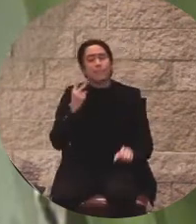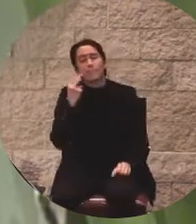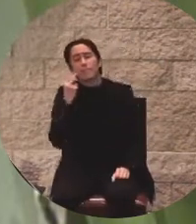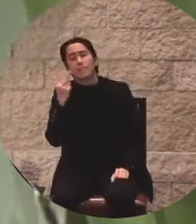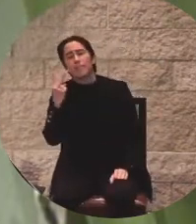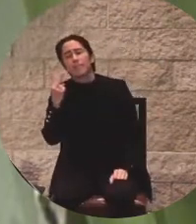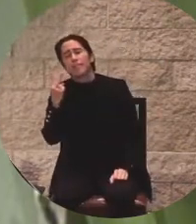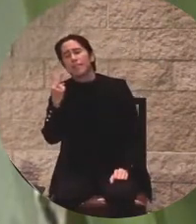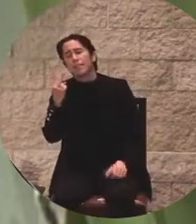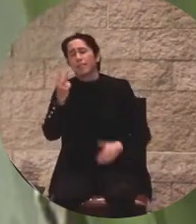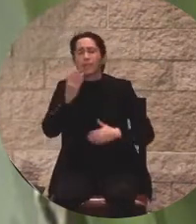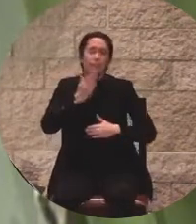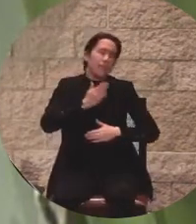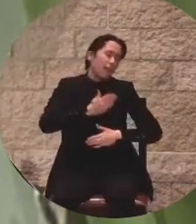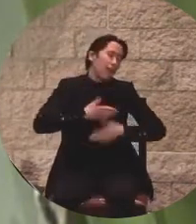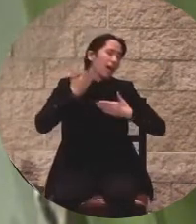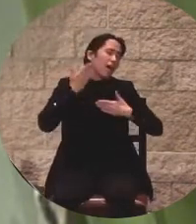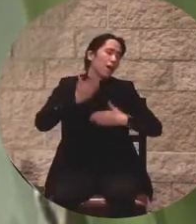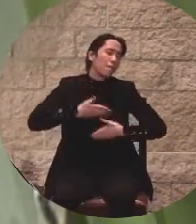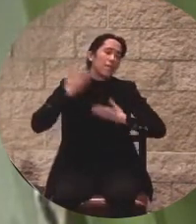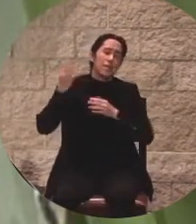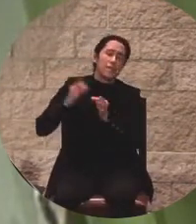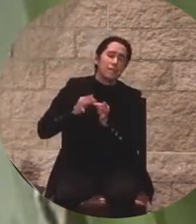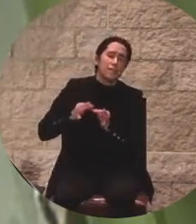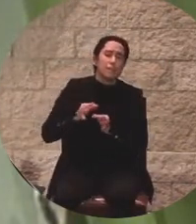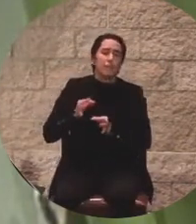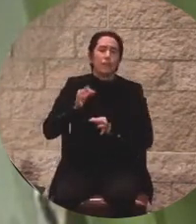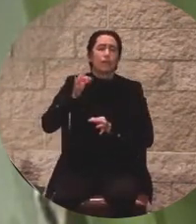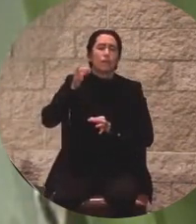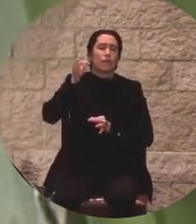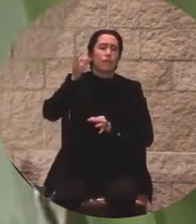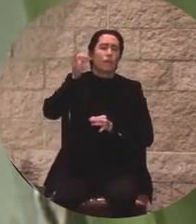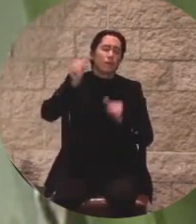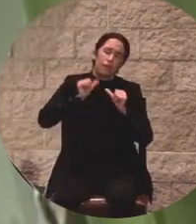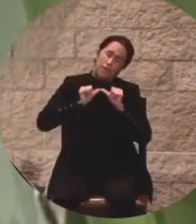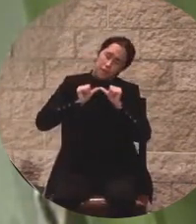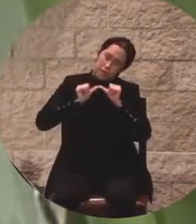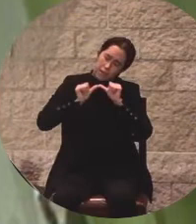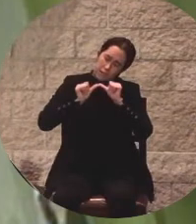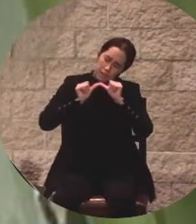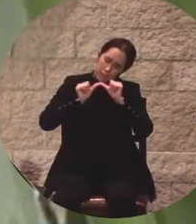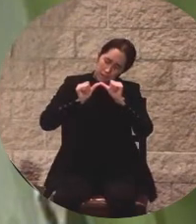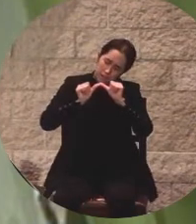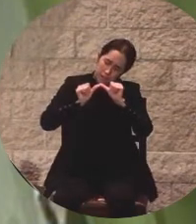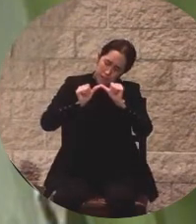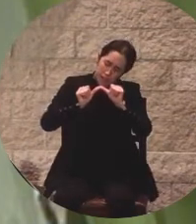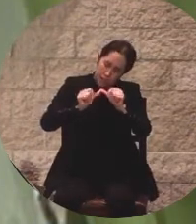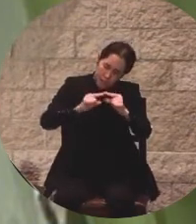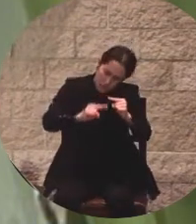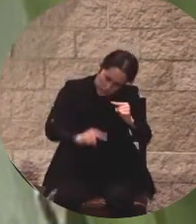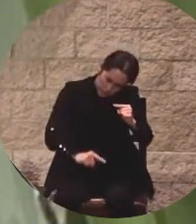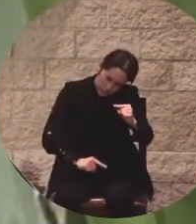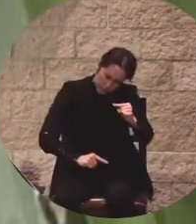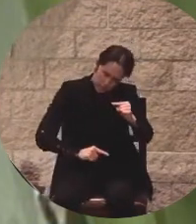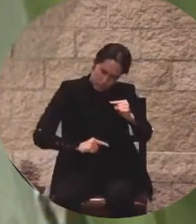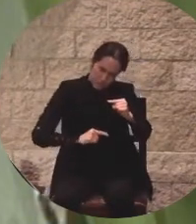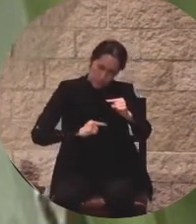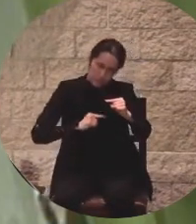always see this spirit through the